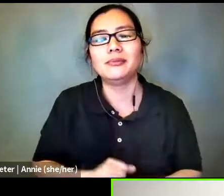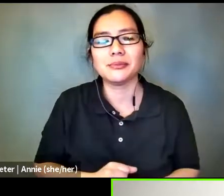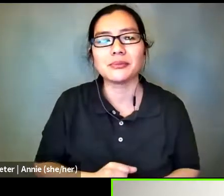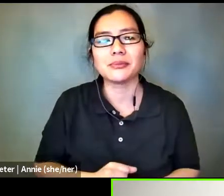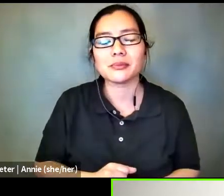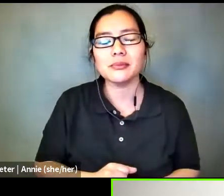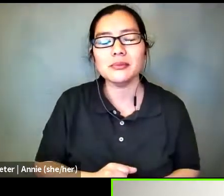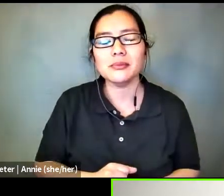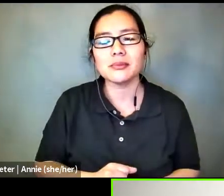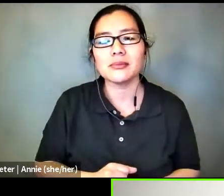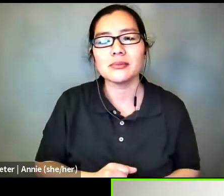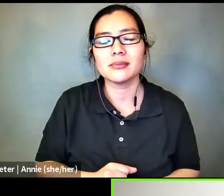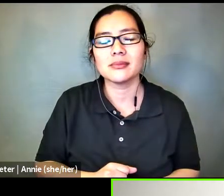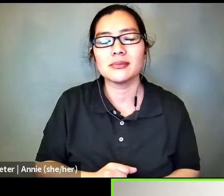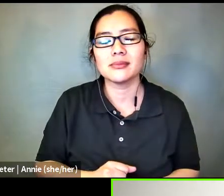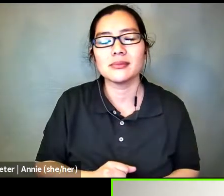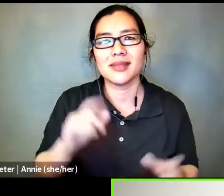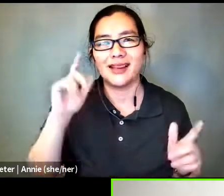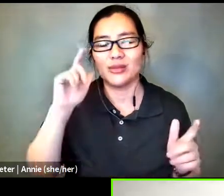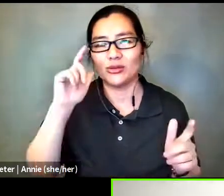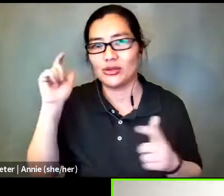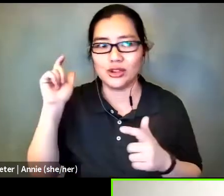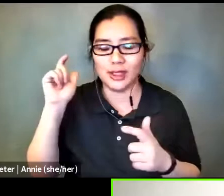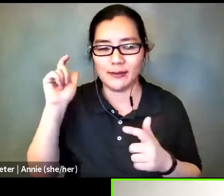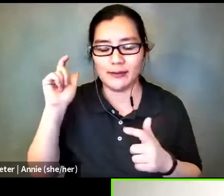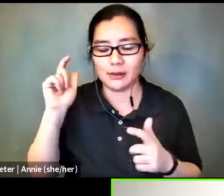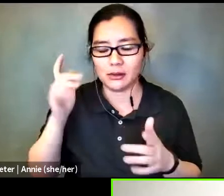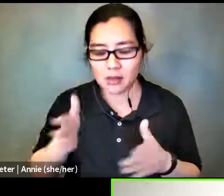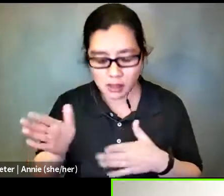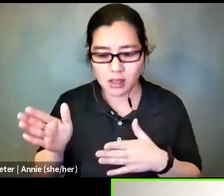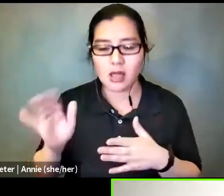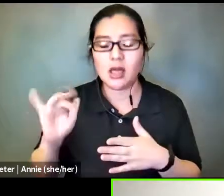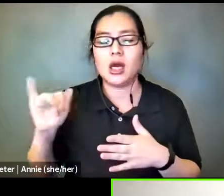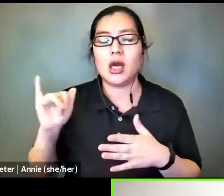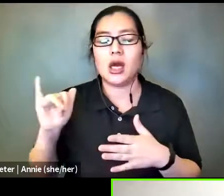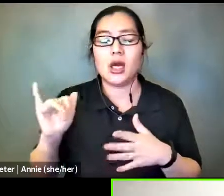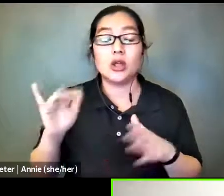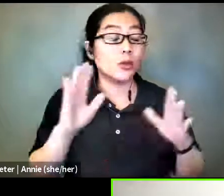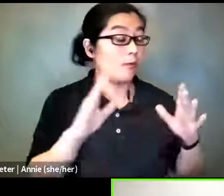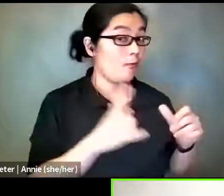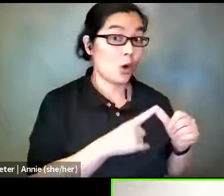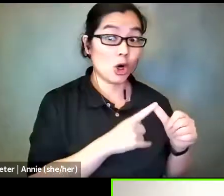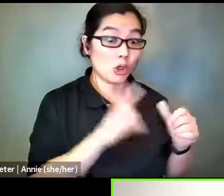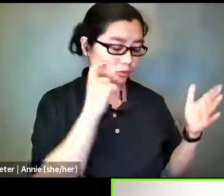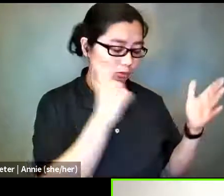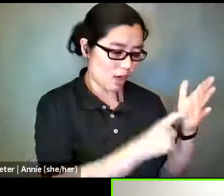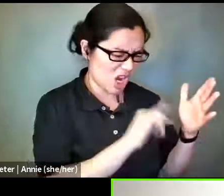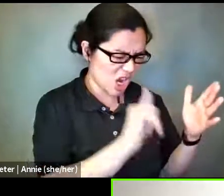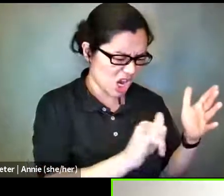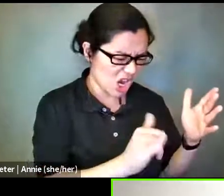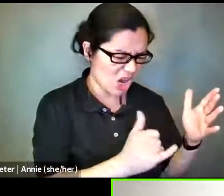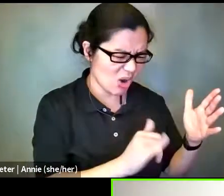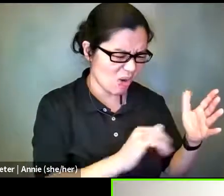the shift has to be, oh, this is how I feel about this. Oh, I did this thing. That was wrong.